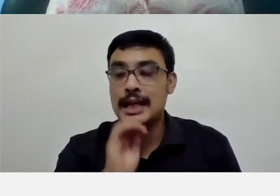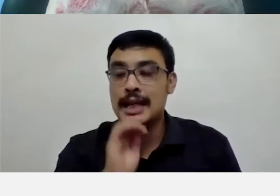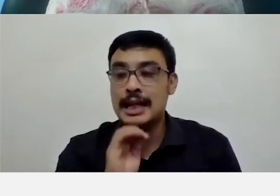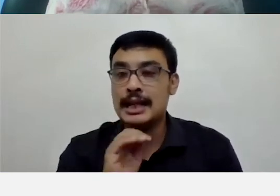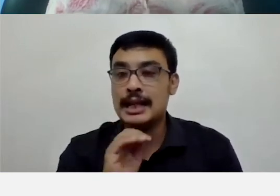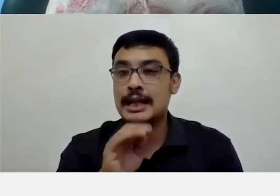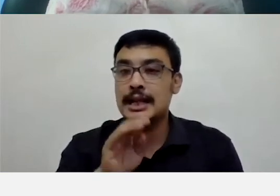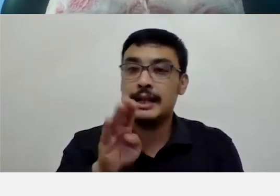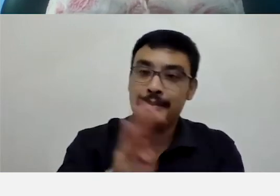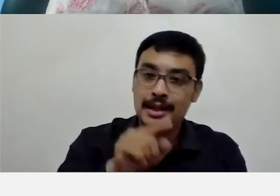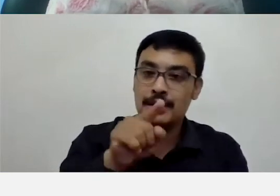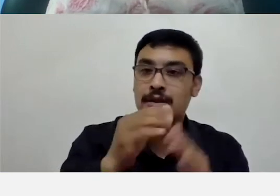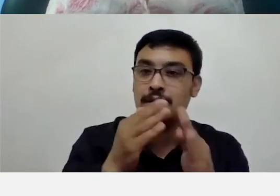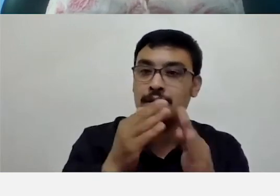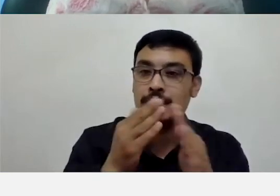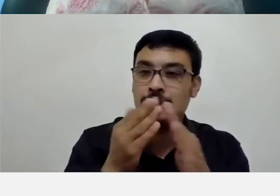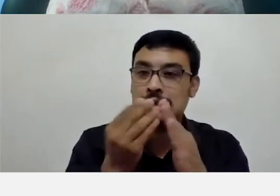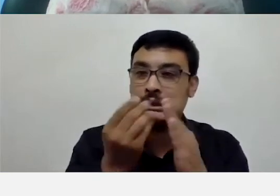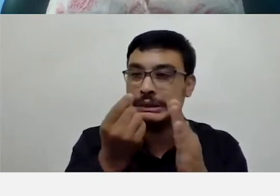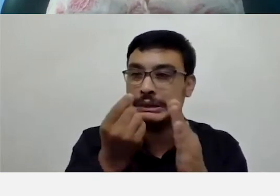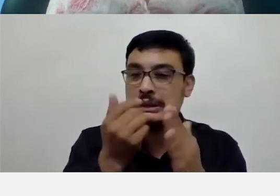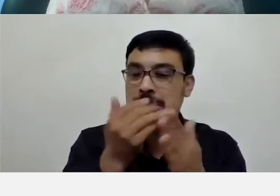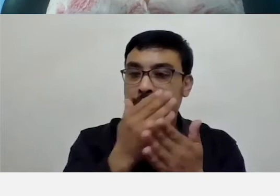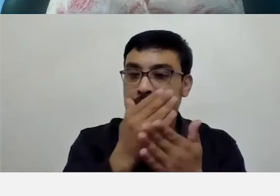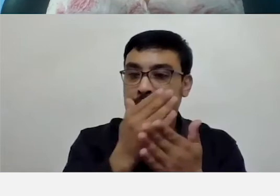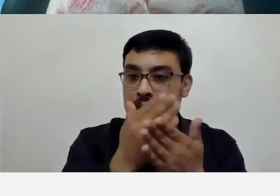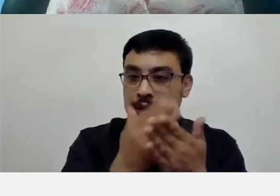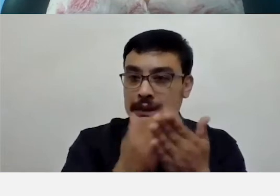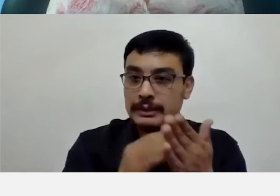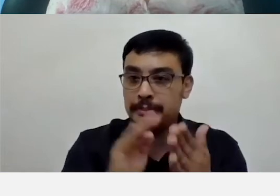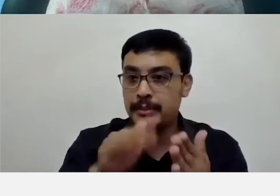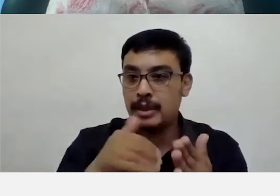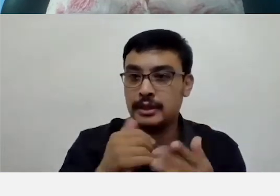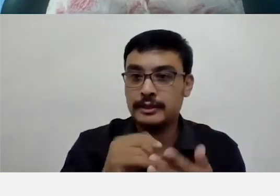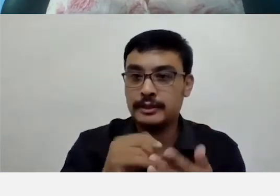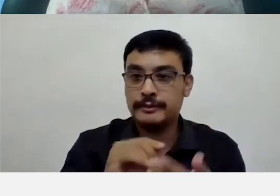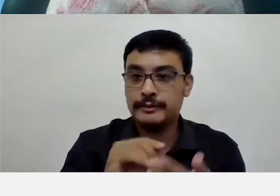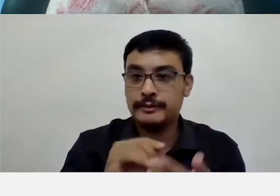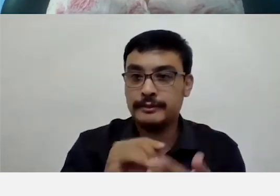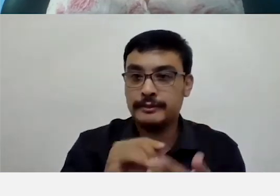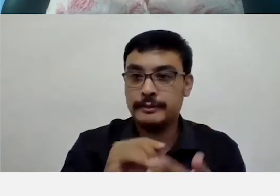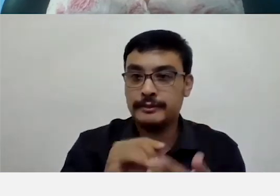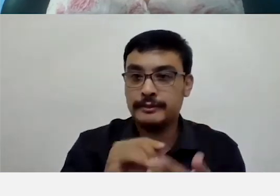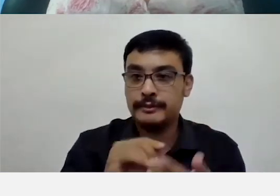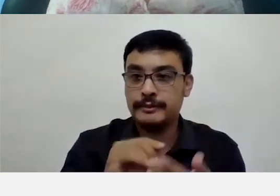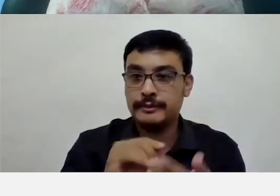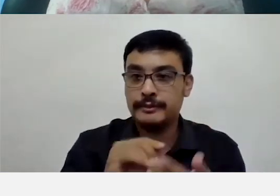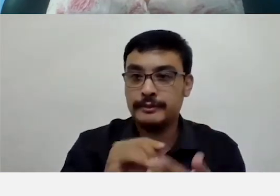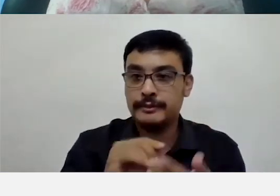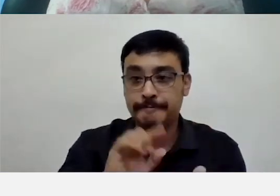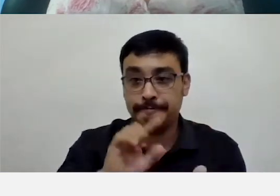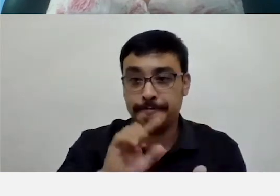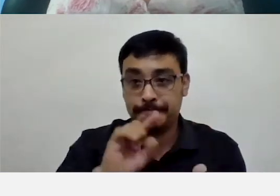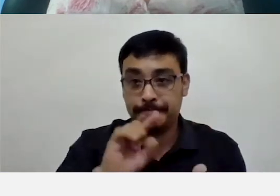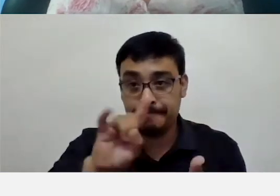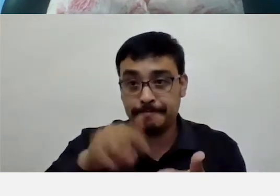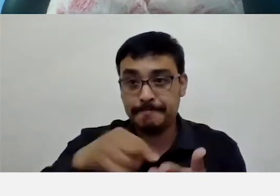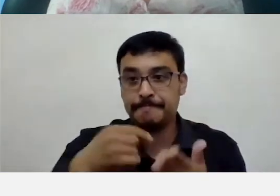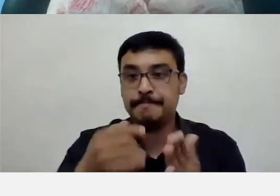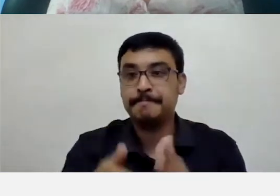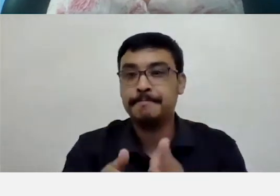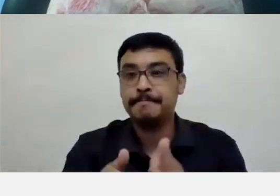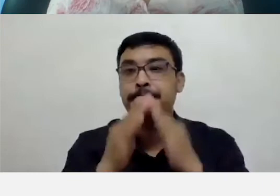time. And inside the palace, we can find the mural painting of King Bhupatindra Malla, the